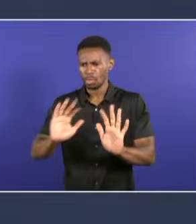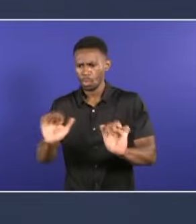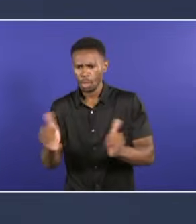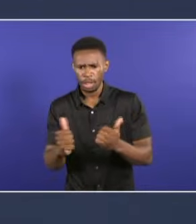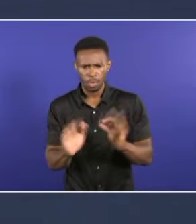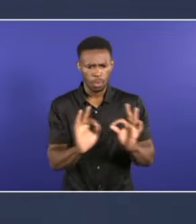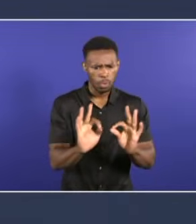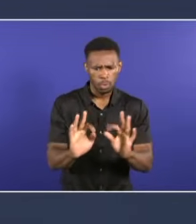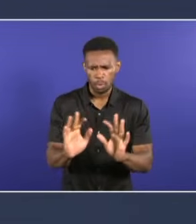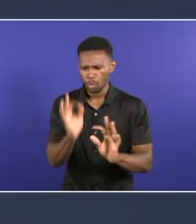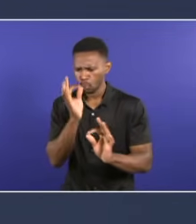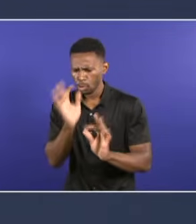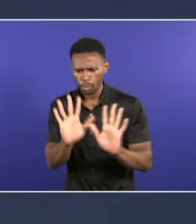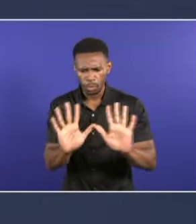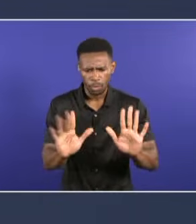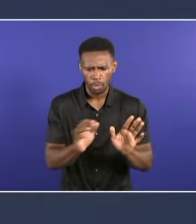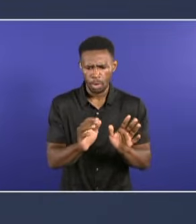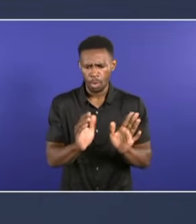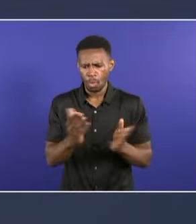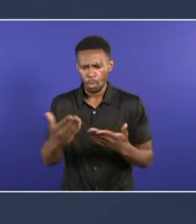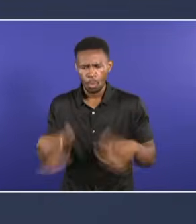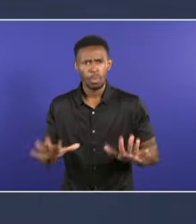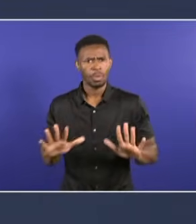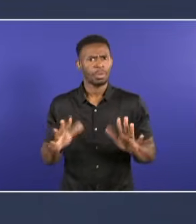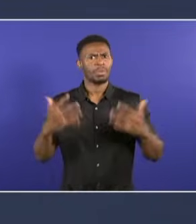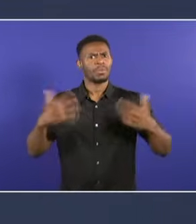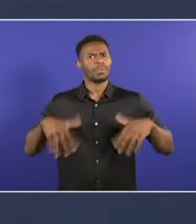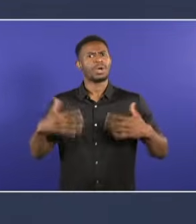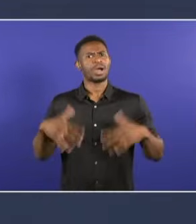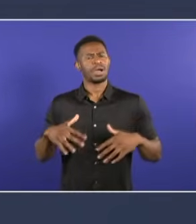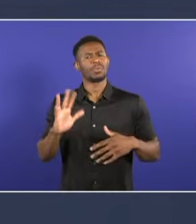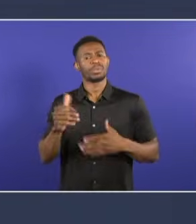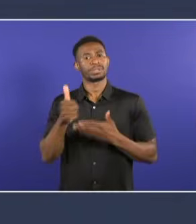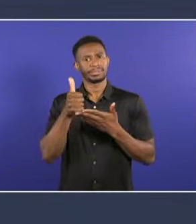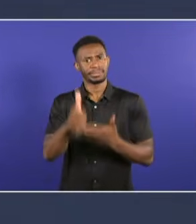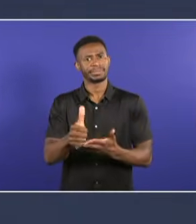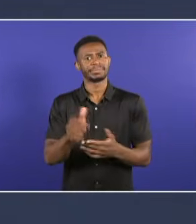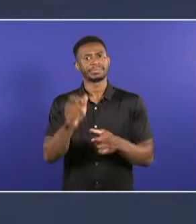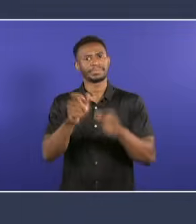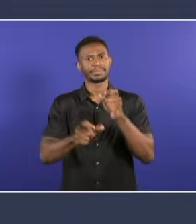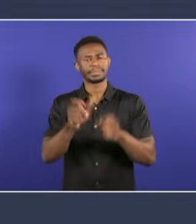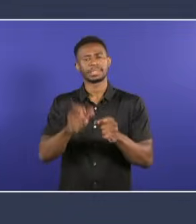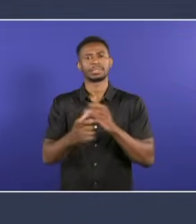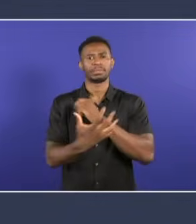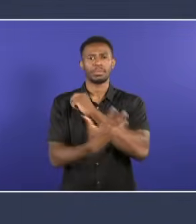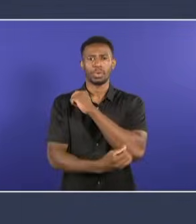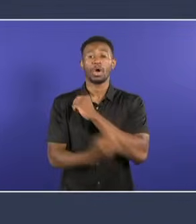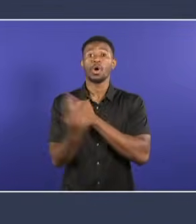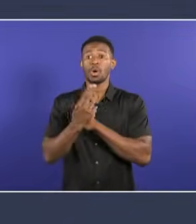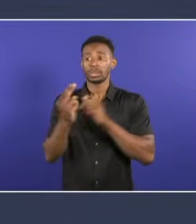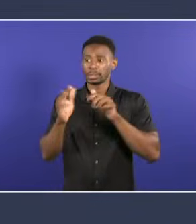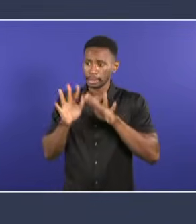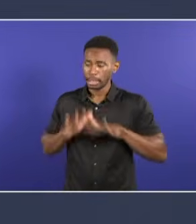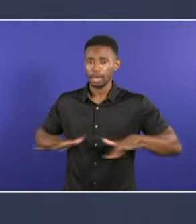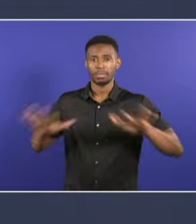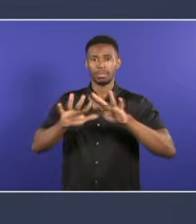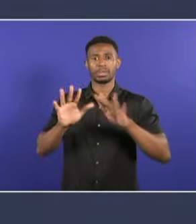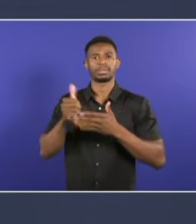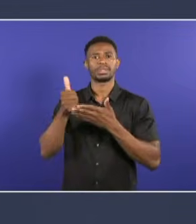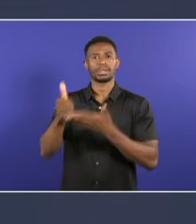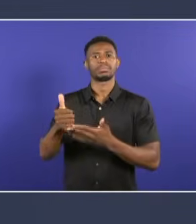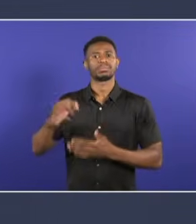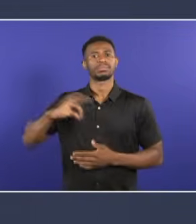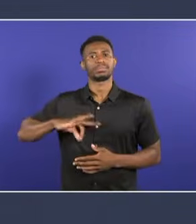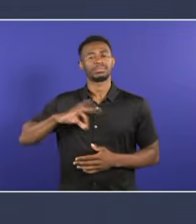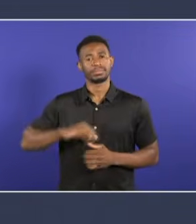These things make life better for all and especially for the poor. Over the past 4 years,